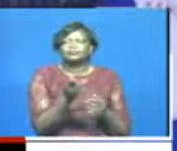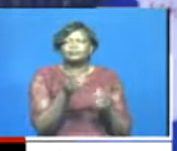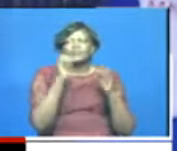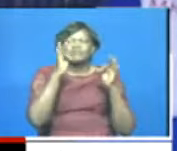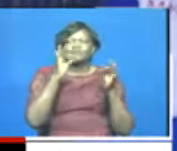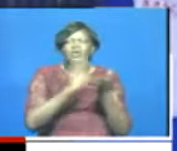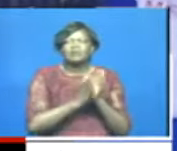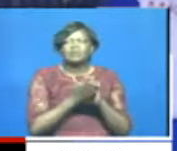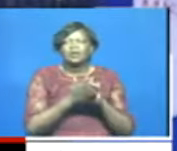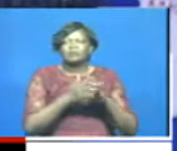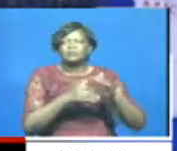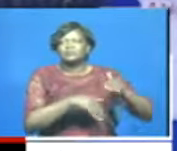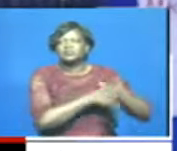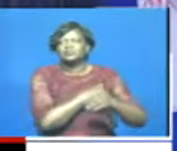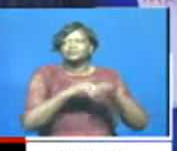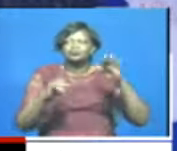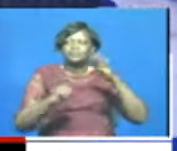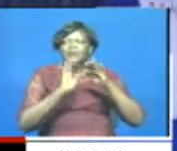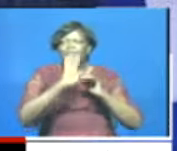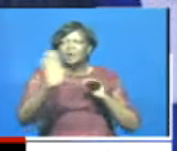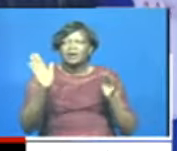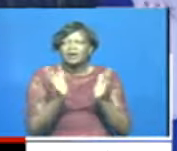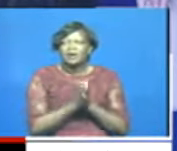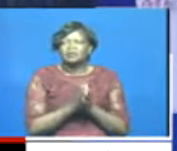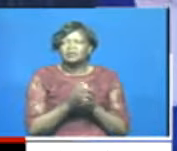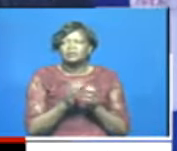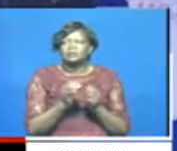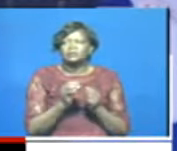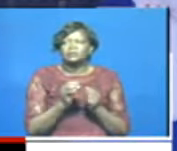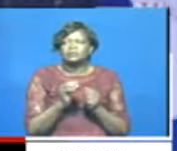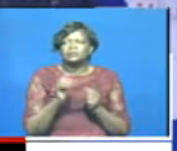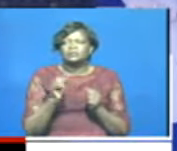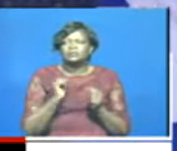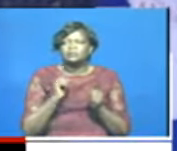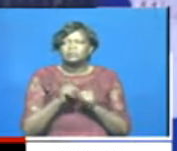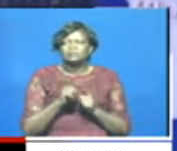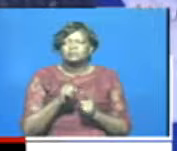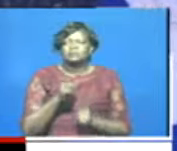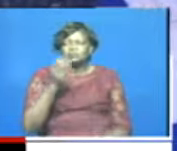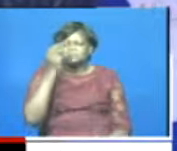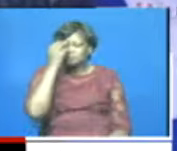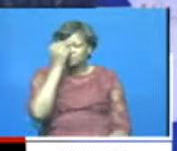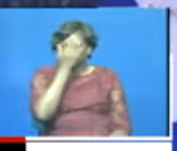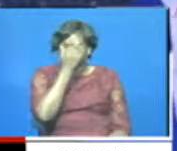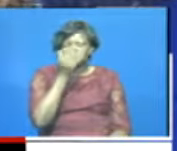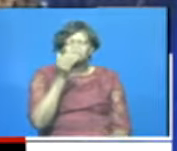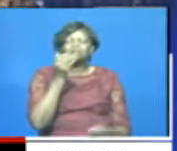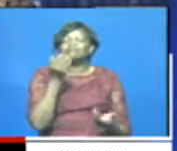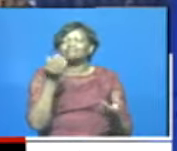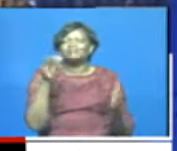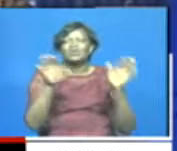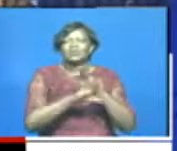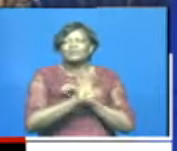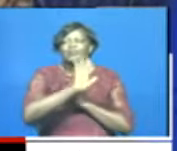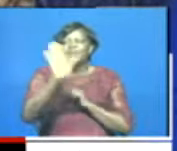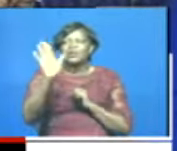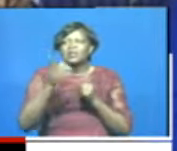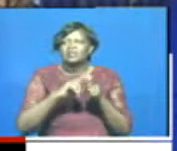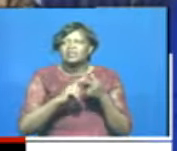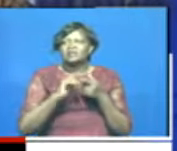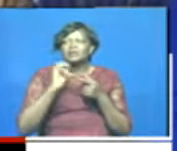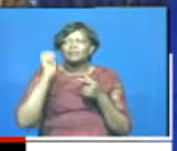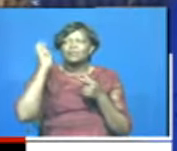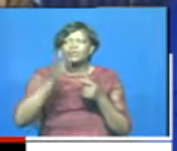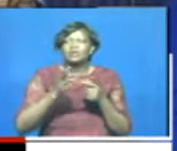waziri mkuu wako, na ndada ambaye ni Martha Karua, akiwa deputy wako, mimi nitaimiza